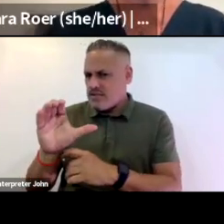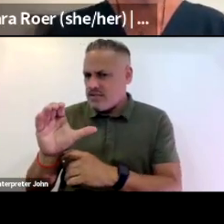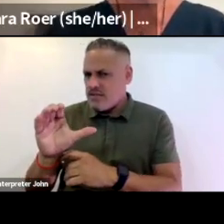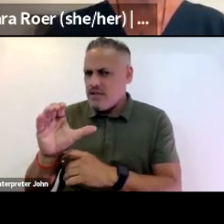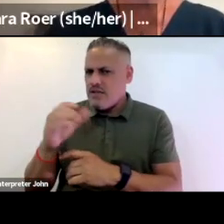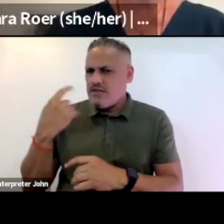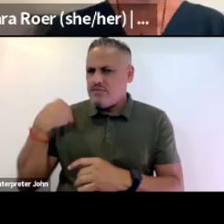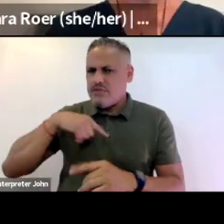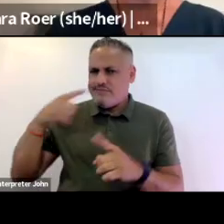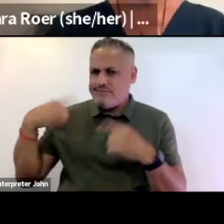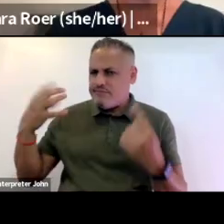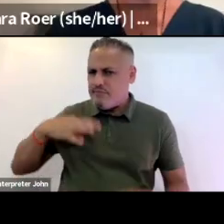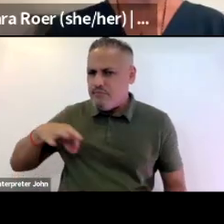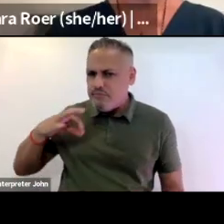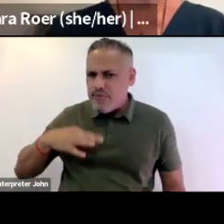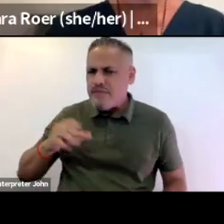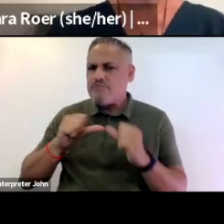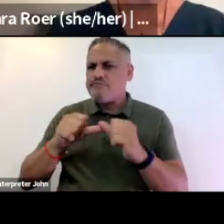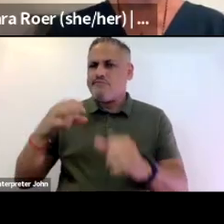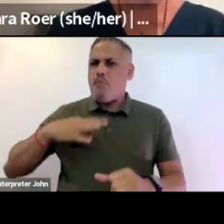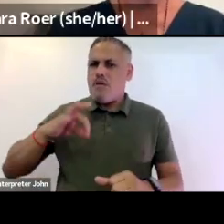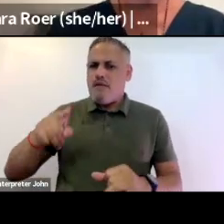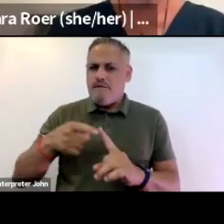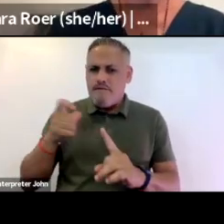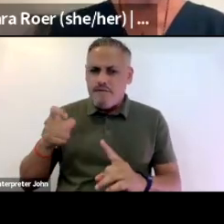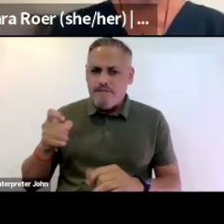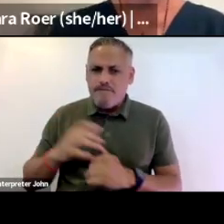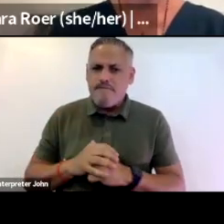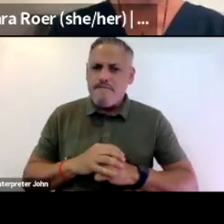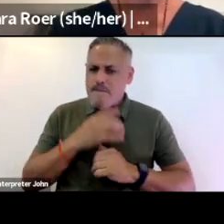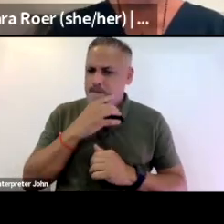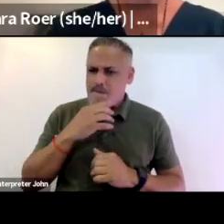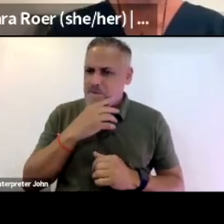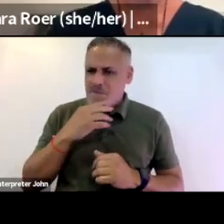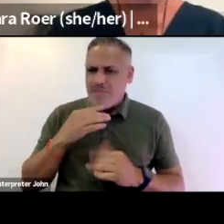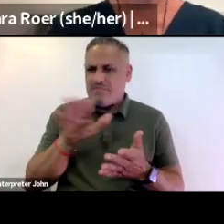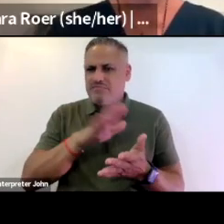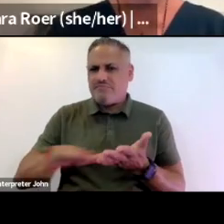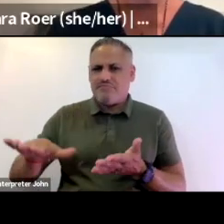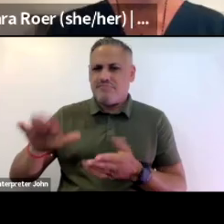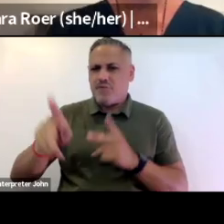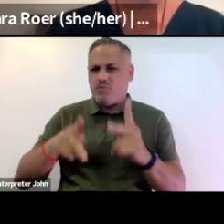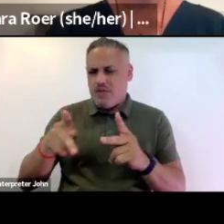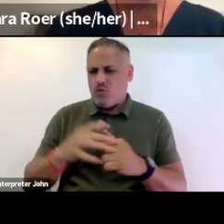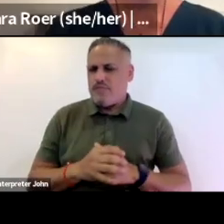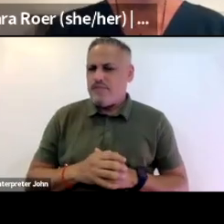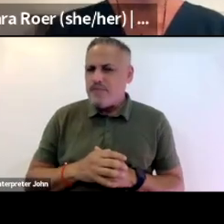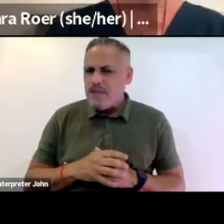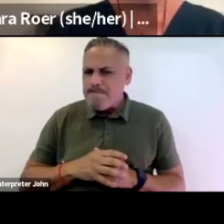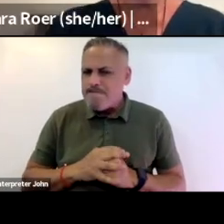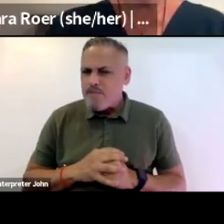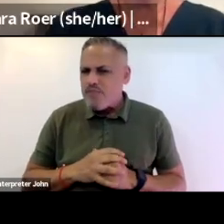have benefited from and continue to benefit from the systemic displacement and erasure of Lenape people and governance on their